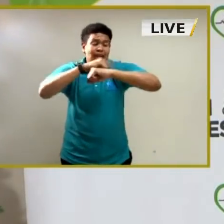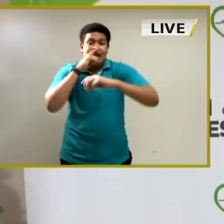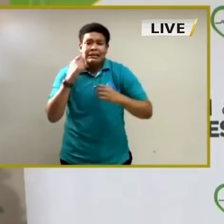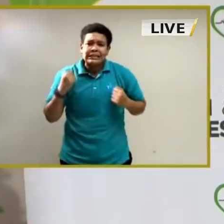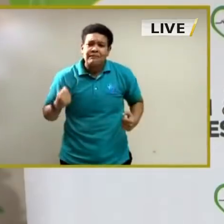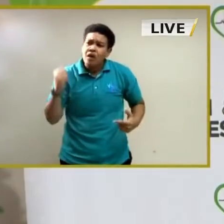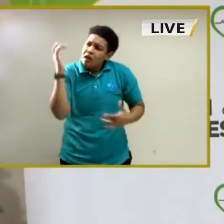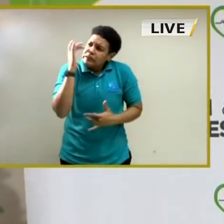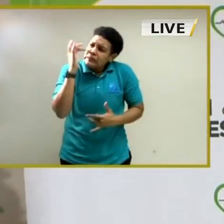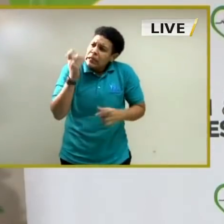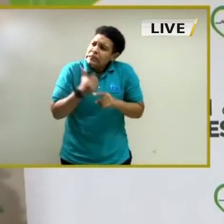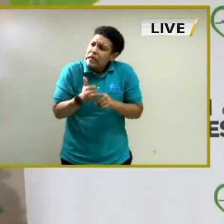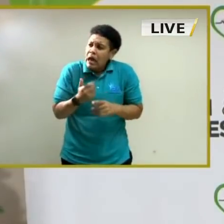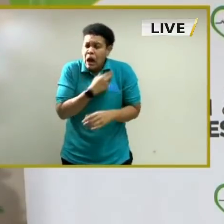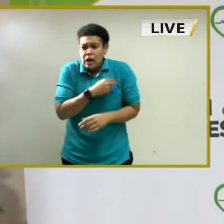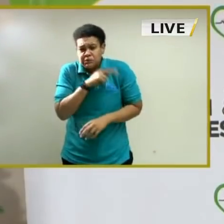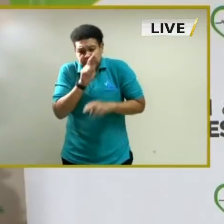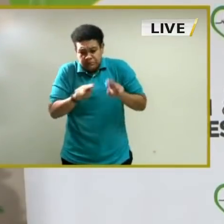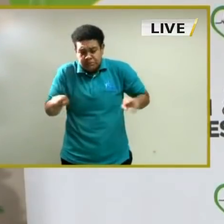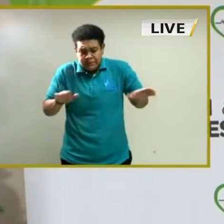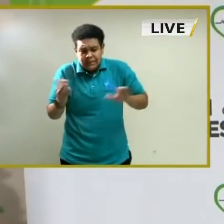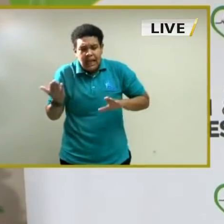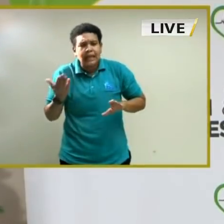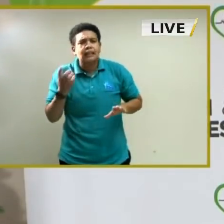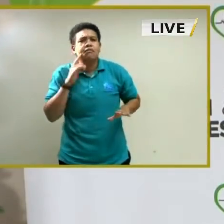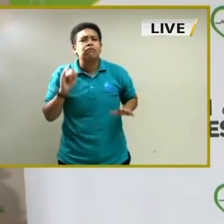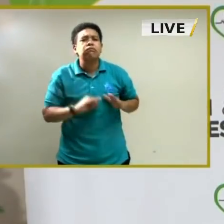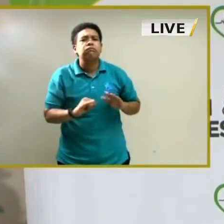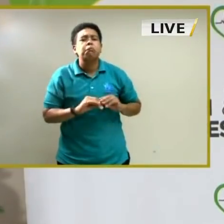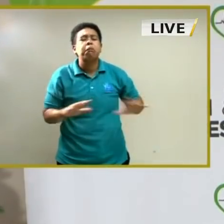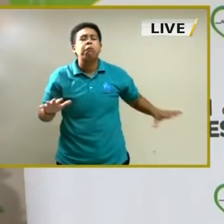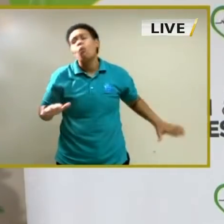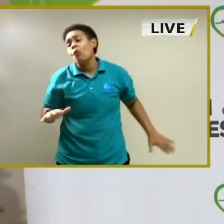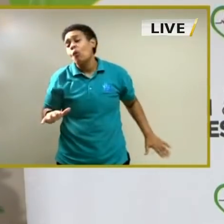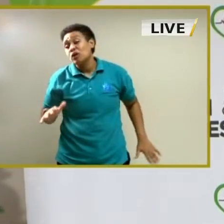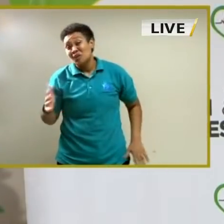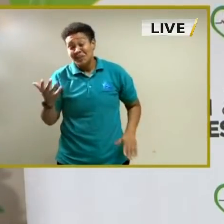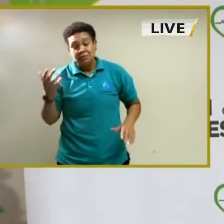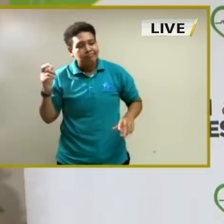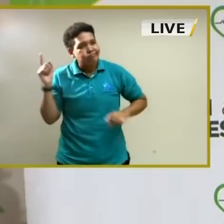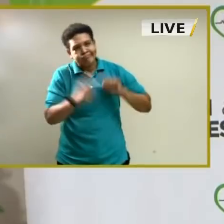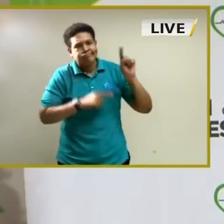the Omicron variant. So vaccines still remain an important response.